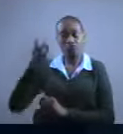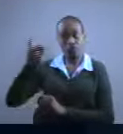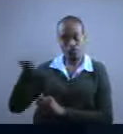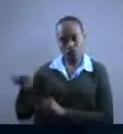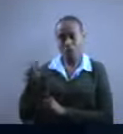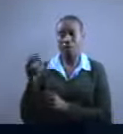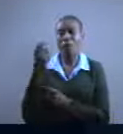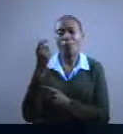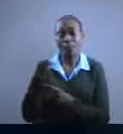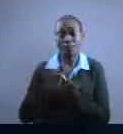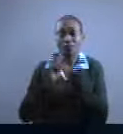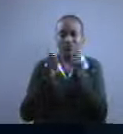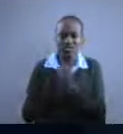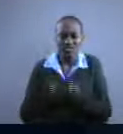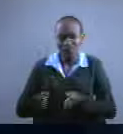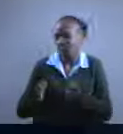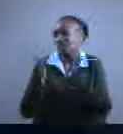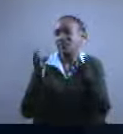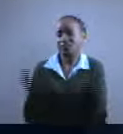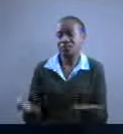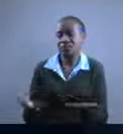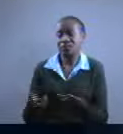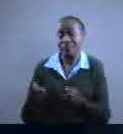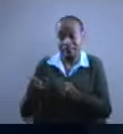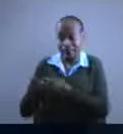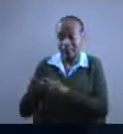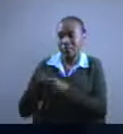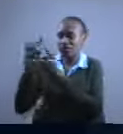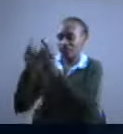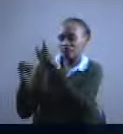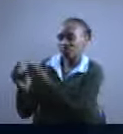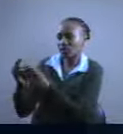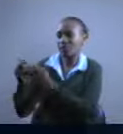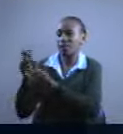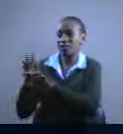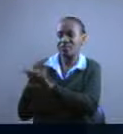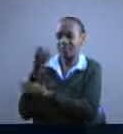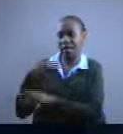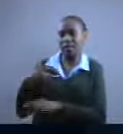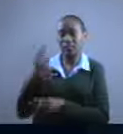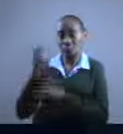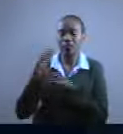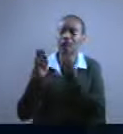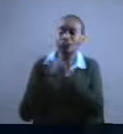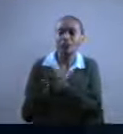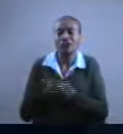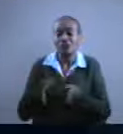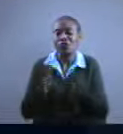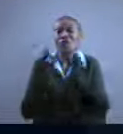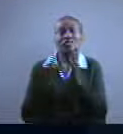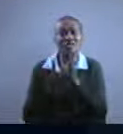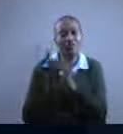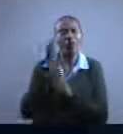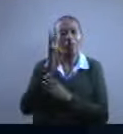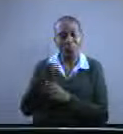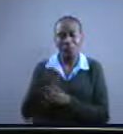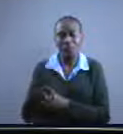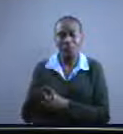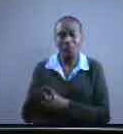many individual streets and even entire suburbs. Order, that members, urgently order, need road order. maintenance and development. I thank